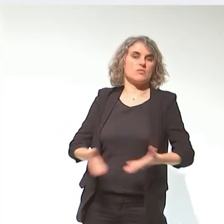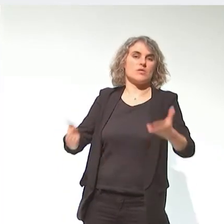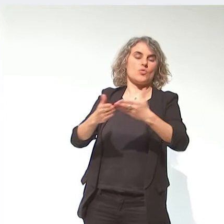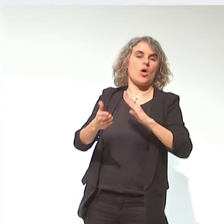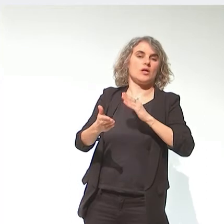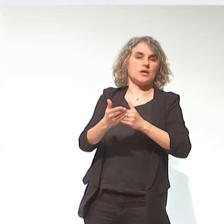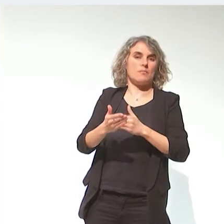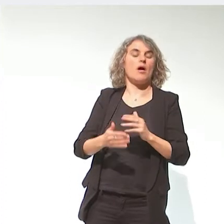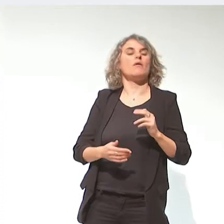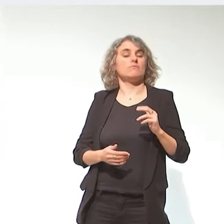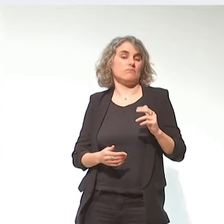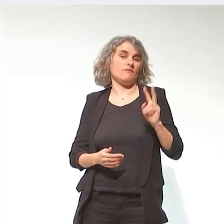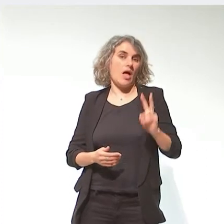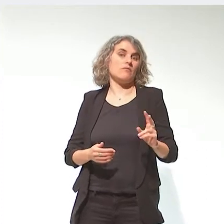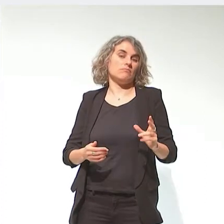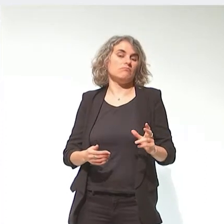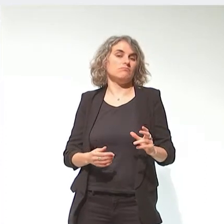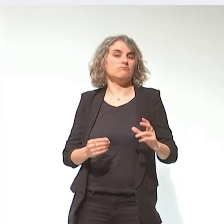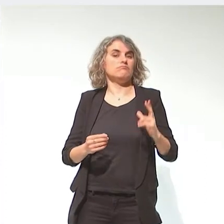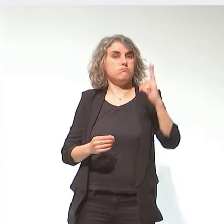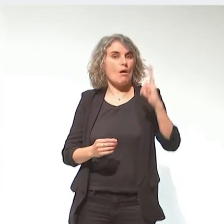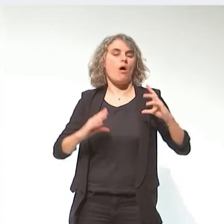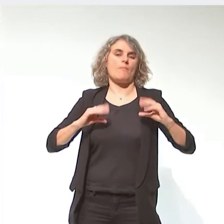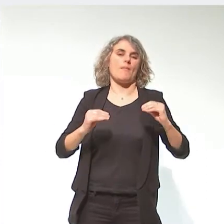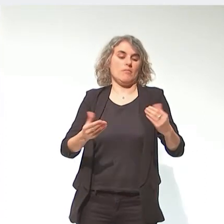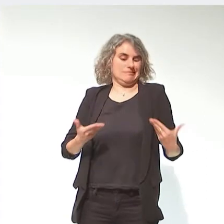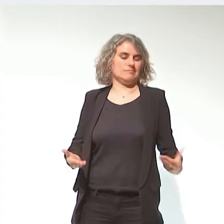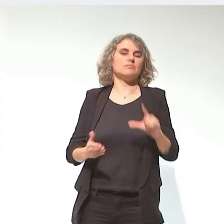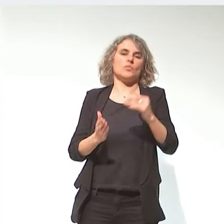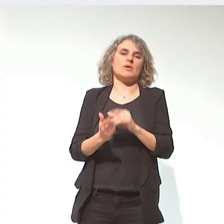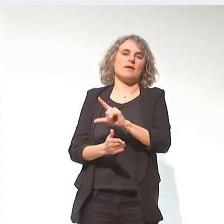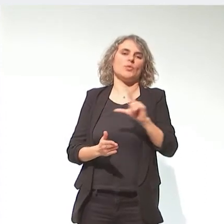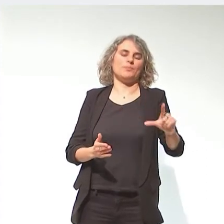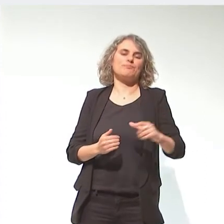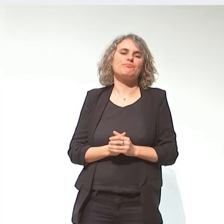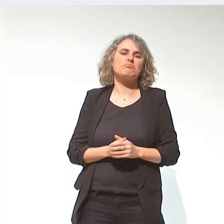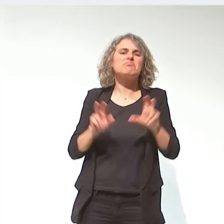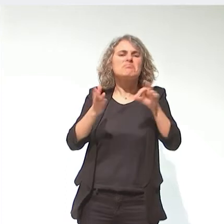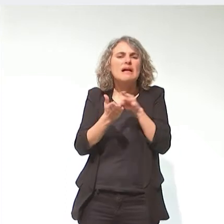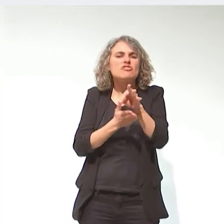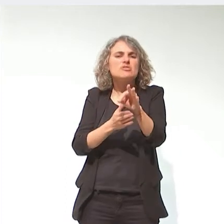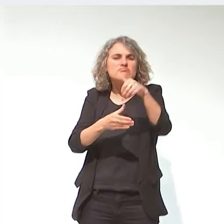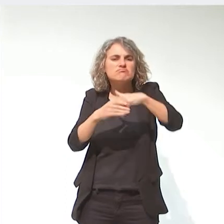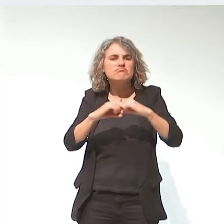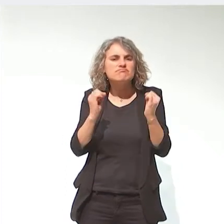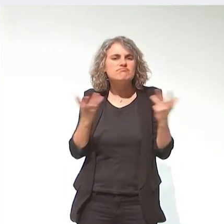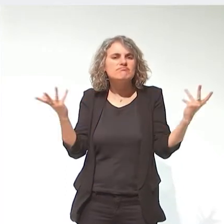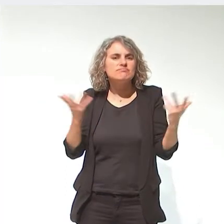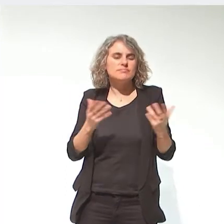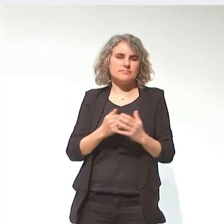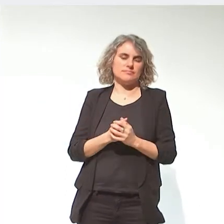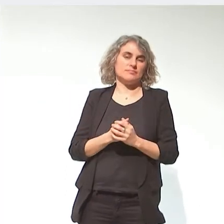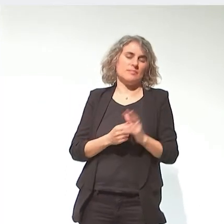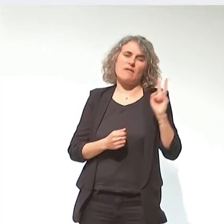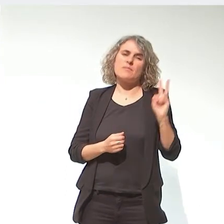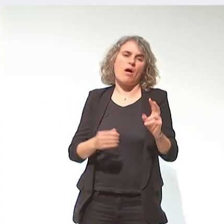2022. And this also covers the whole area of accessibility and multimodal